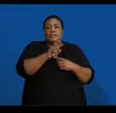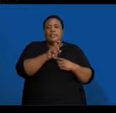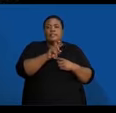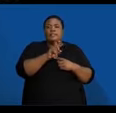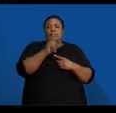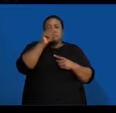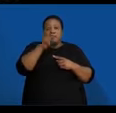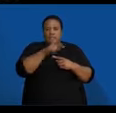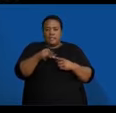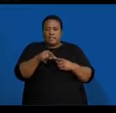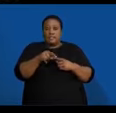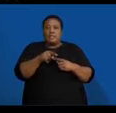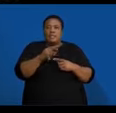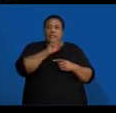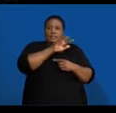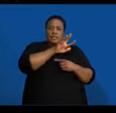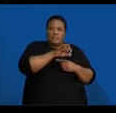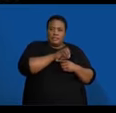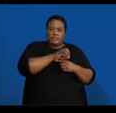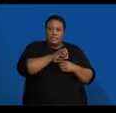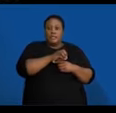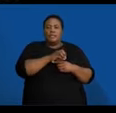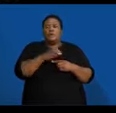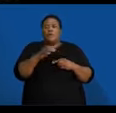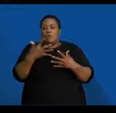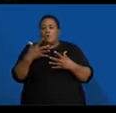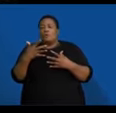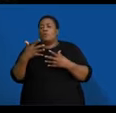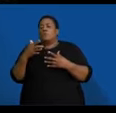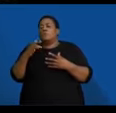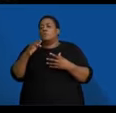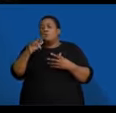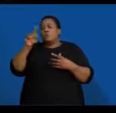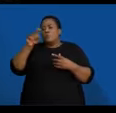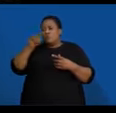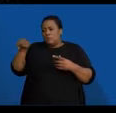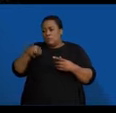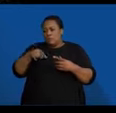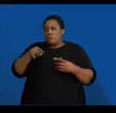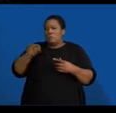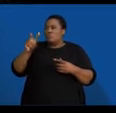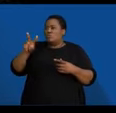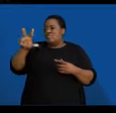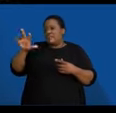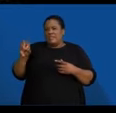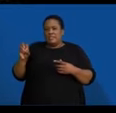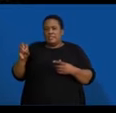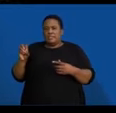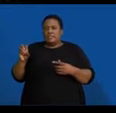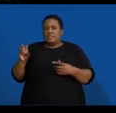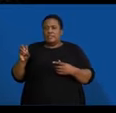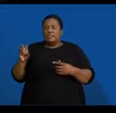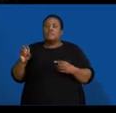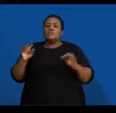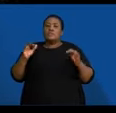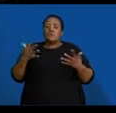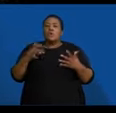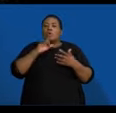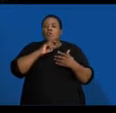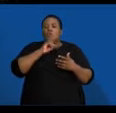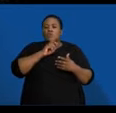than 90, or x is less or equal to 270 and greater than 90. Or you can just use the